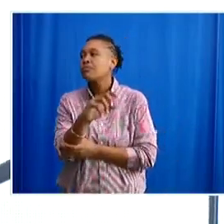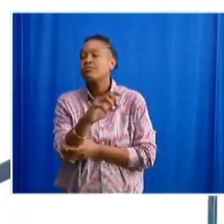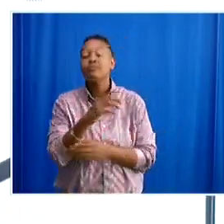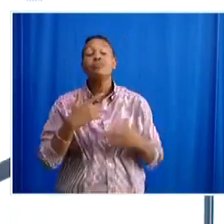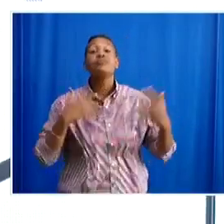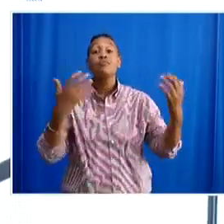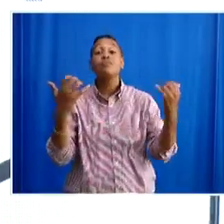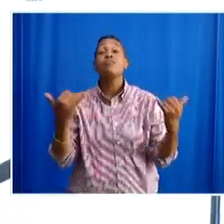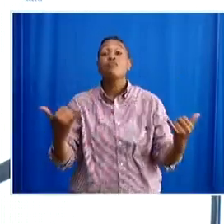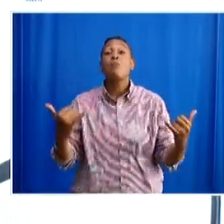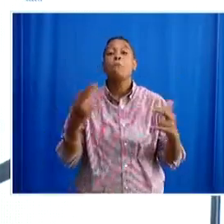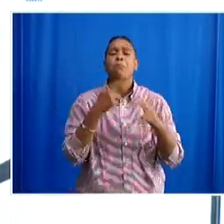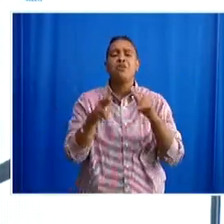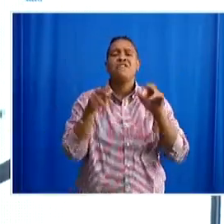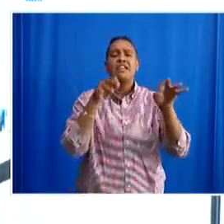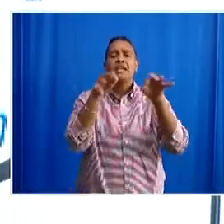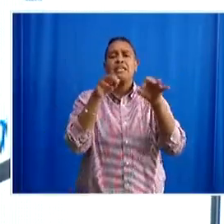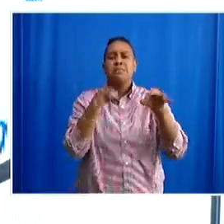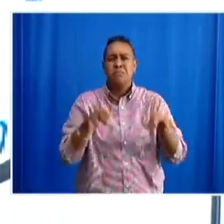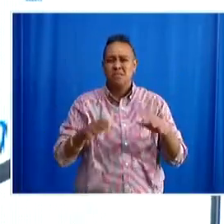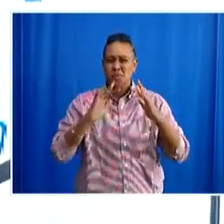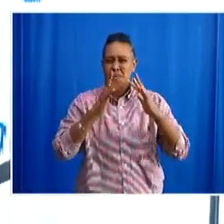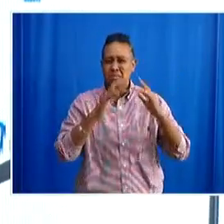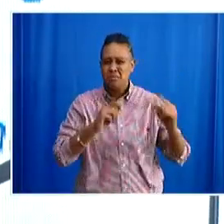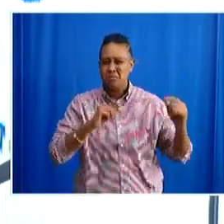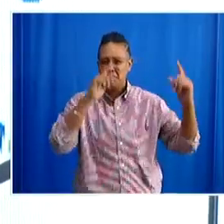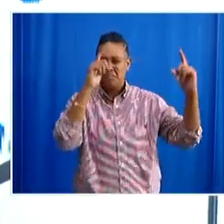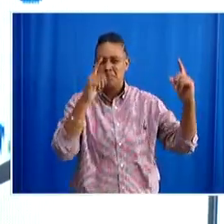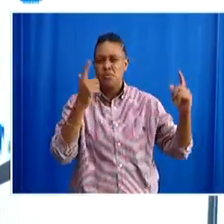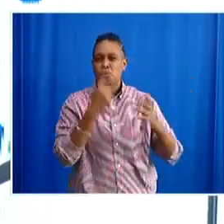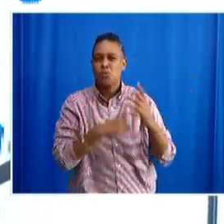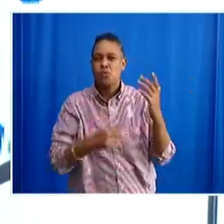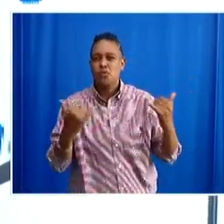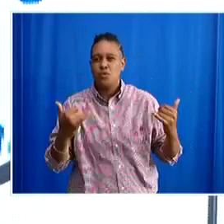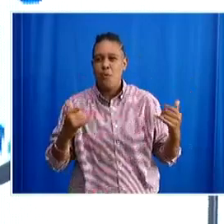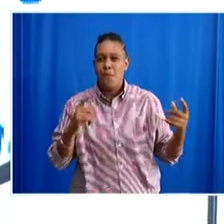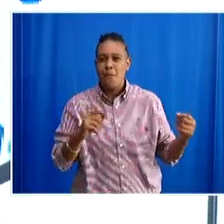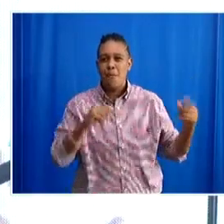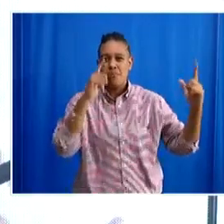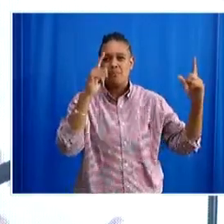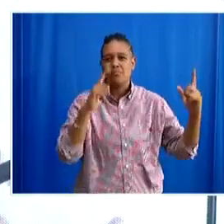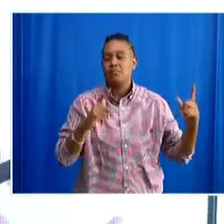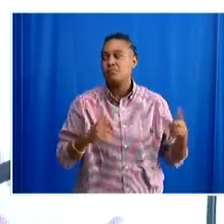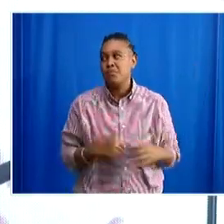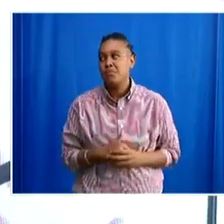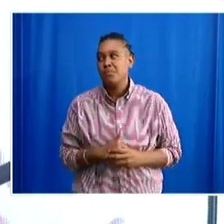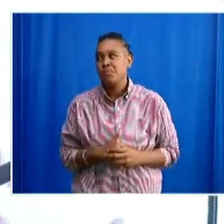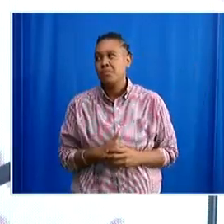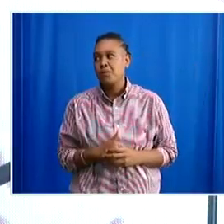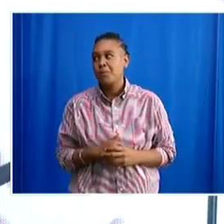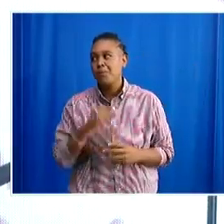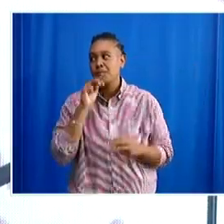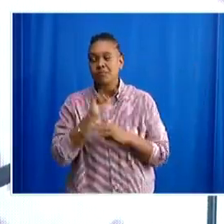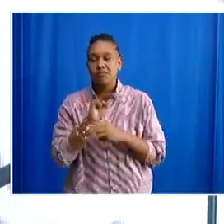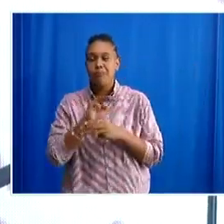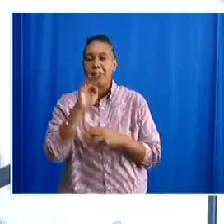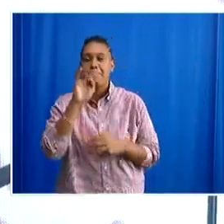Now briefly take you through the webpage that is the result of a concerted effort of Minister